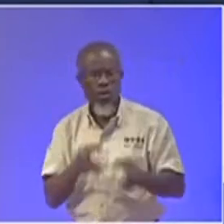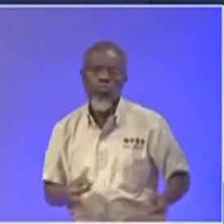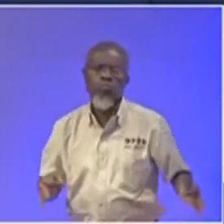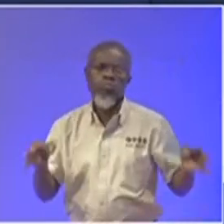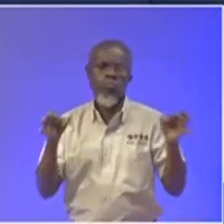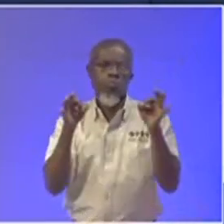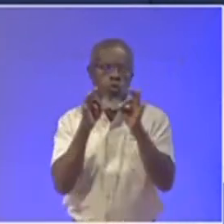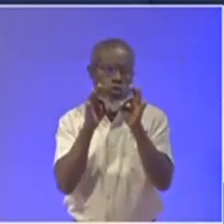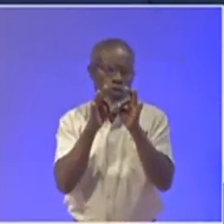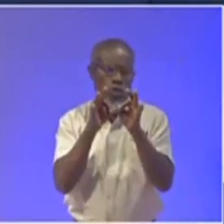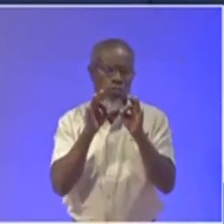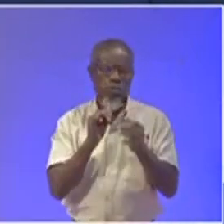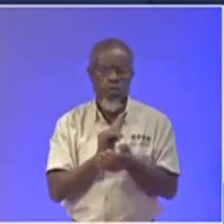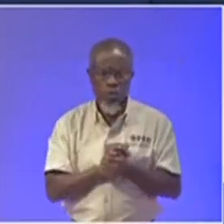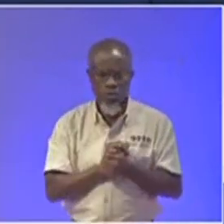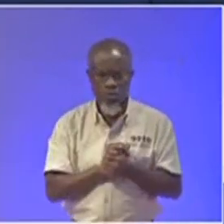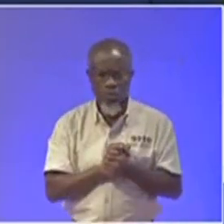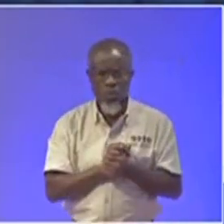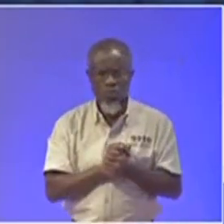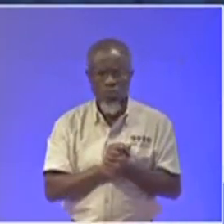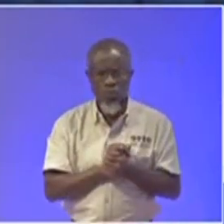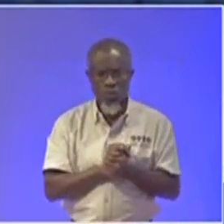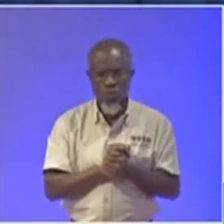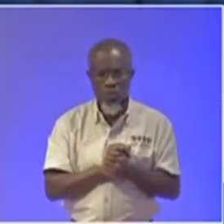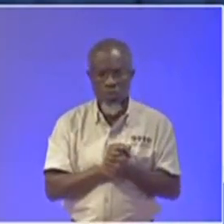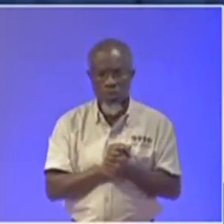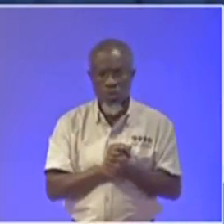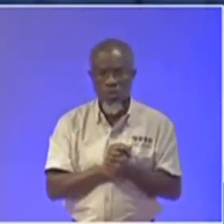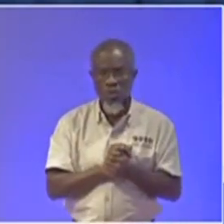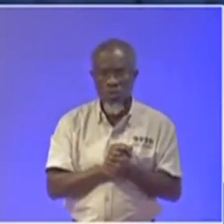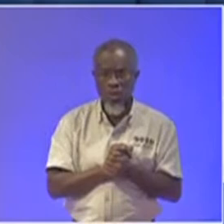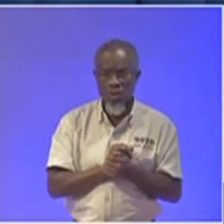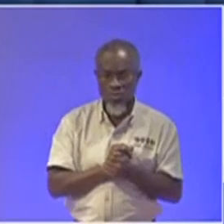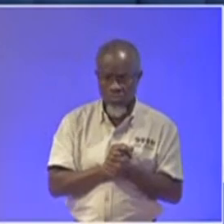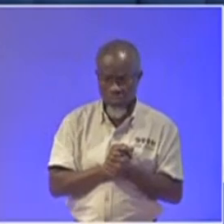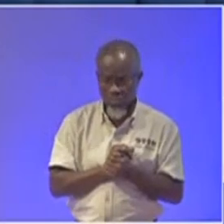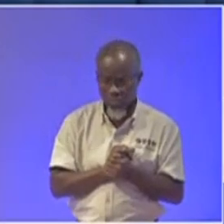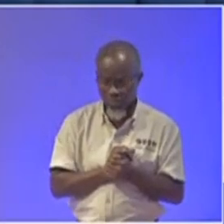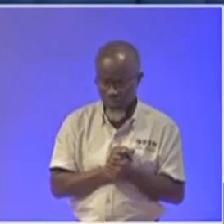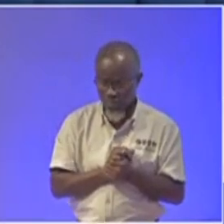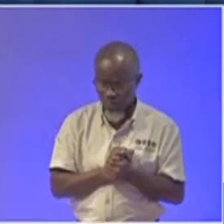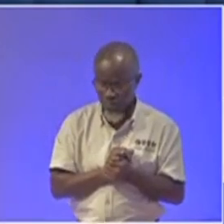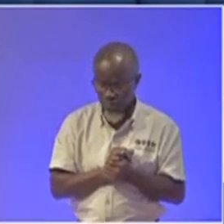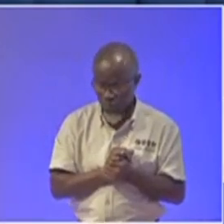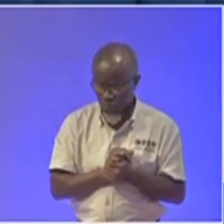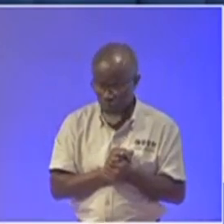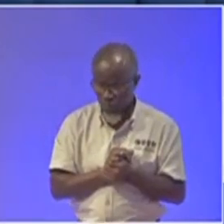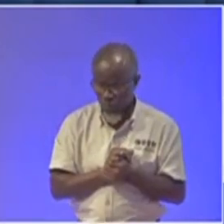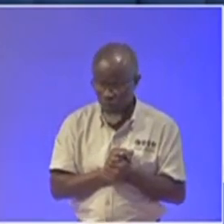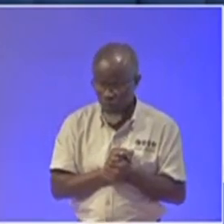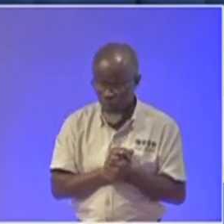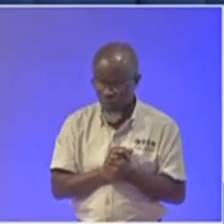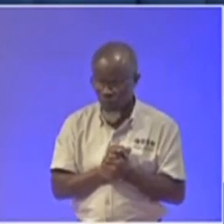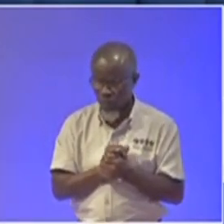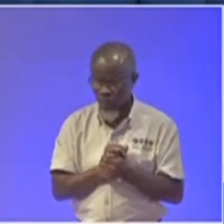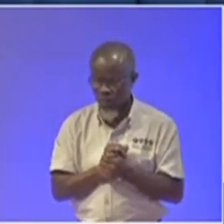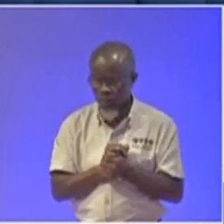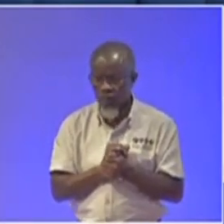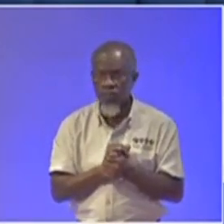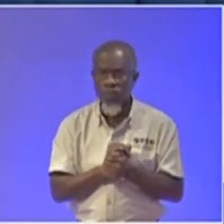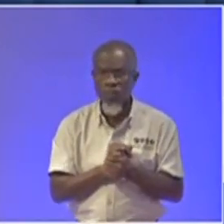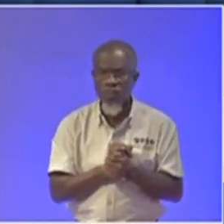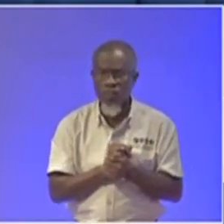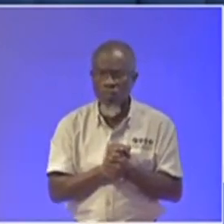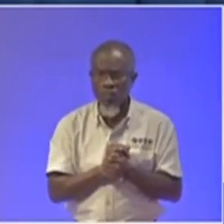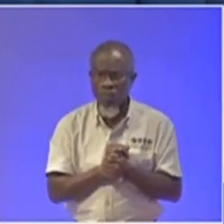also open to... Yeah, you're absolutely right. I remember when we started PEDIC, and even our vision of opening the reading clinic, one of the first